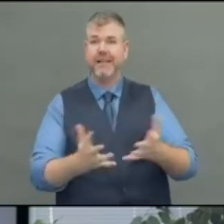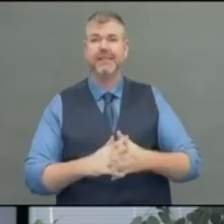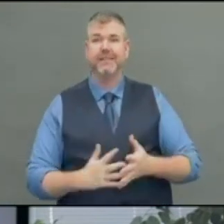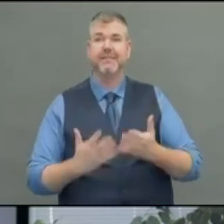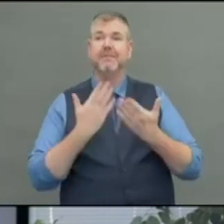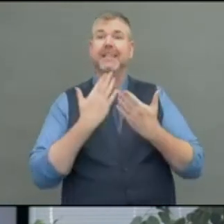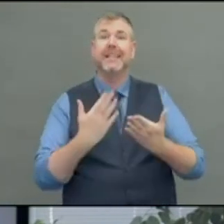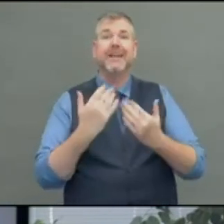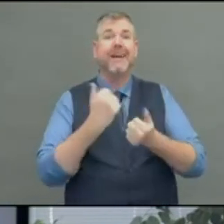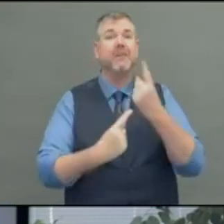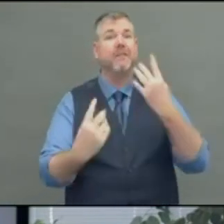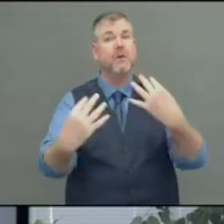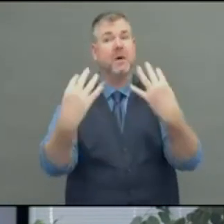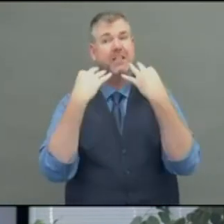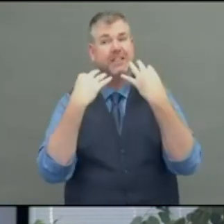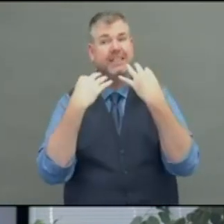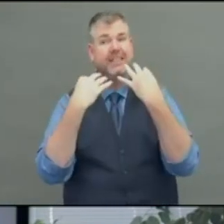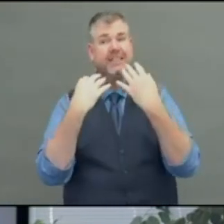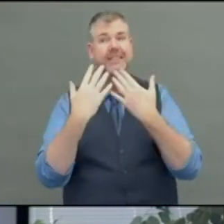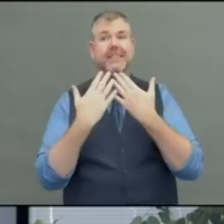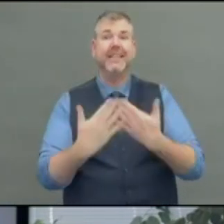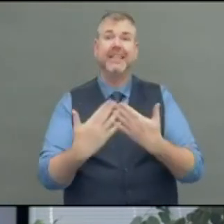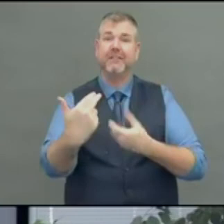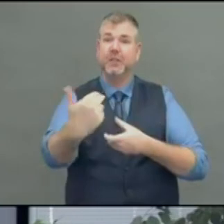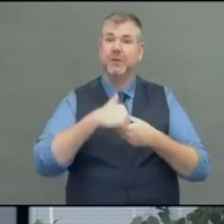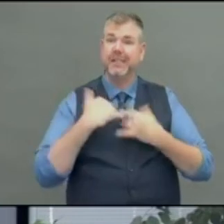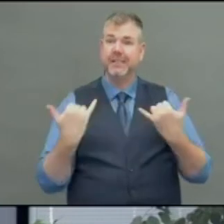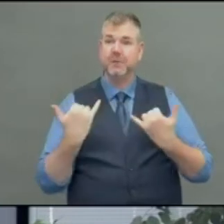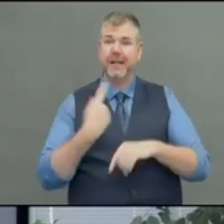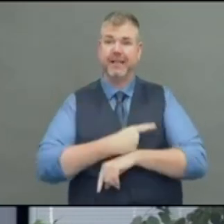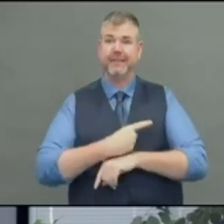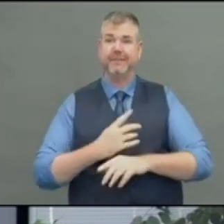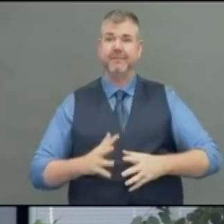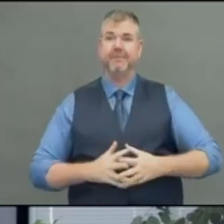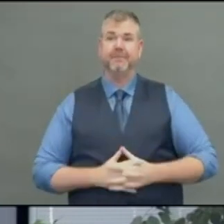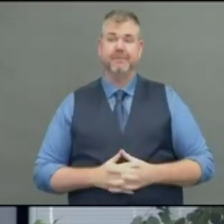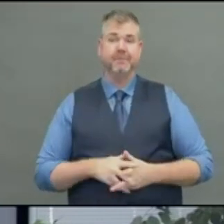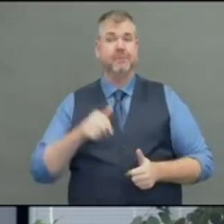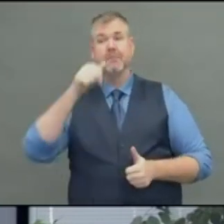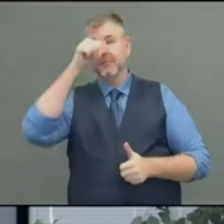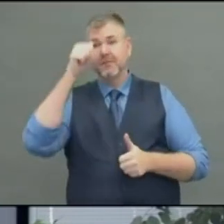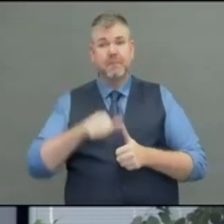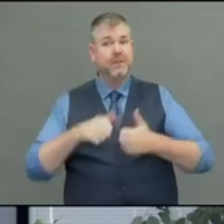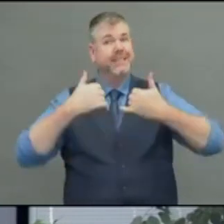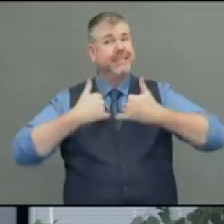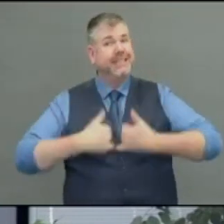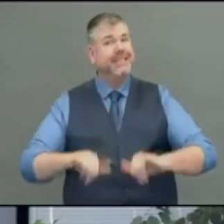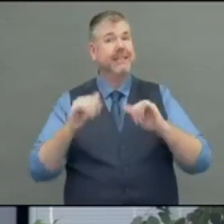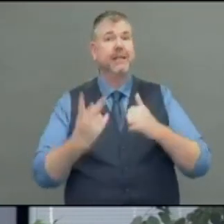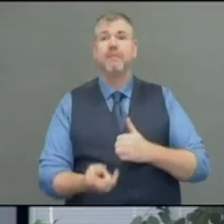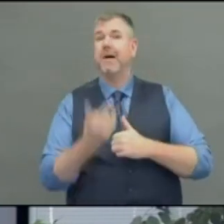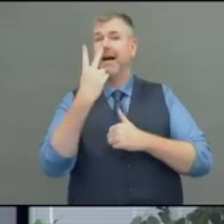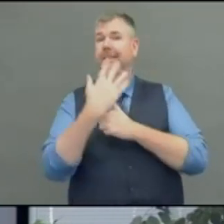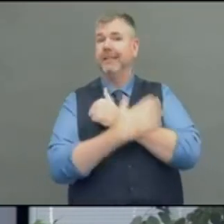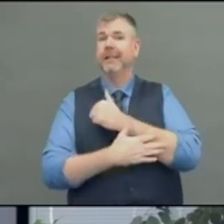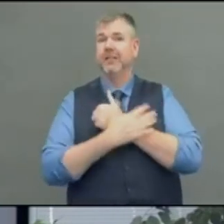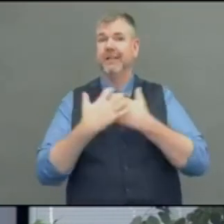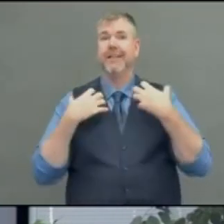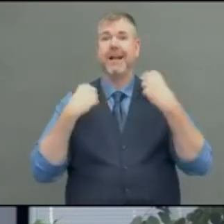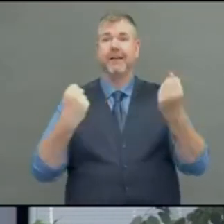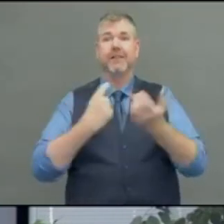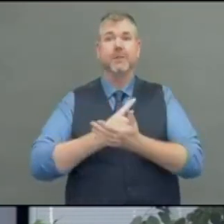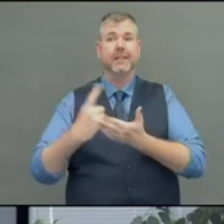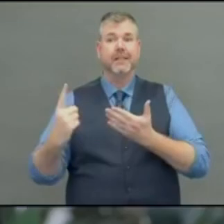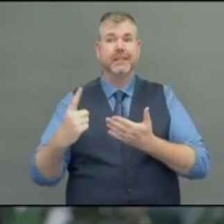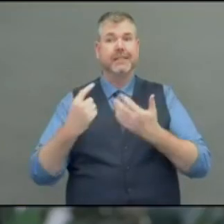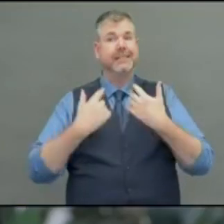thank you for joining us. And so just remember that we're still in Binational Health Week. It's still October. We still have